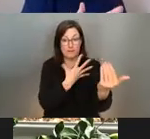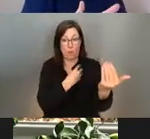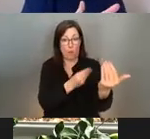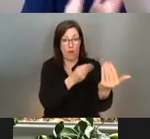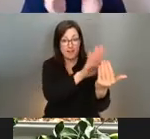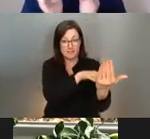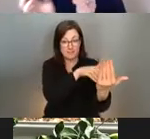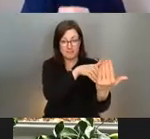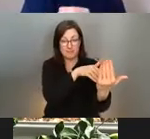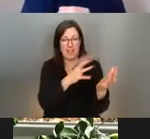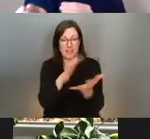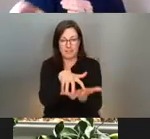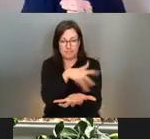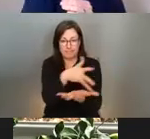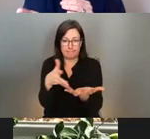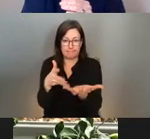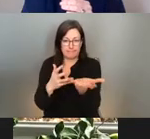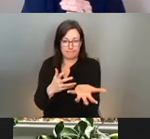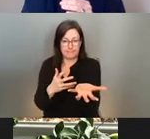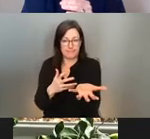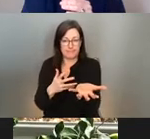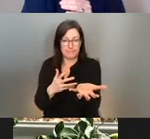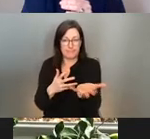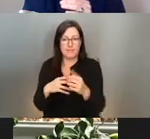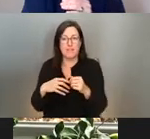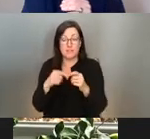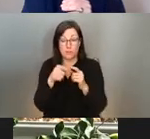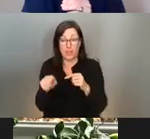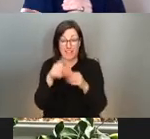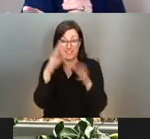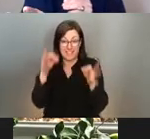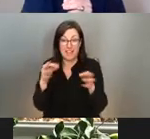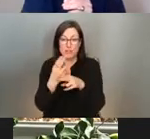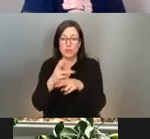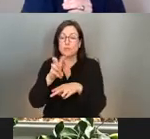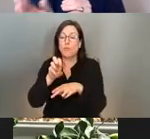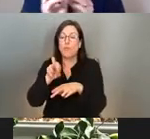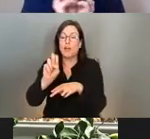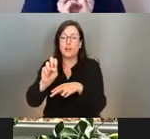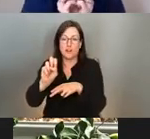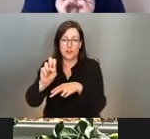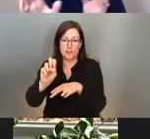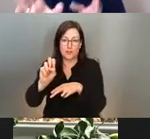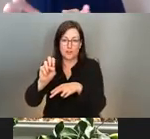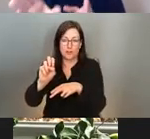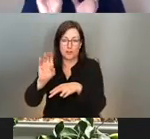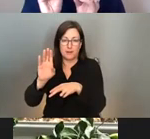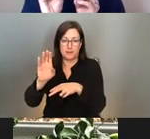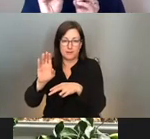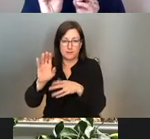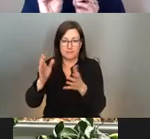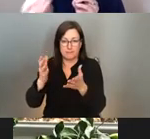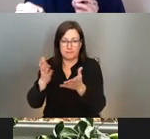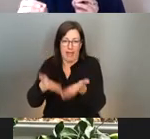calendar bin, and then to the right, this team decided to use a wire wicker basket that's not a wicker basket,